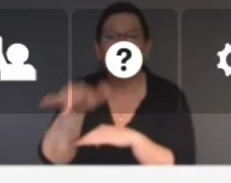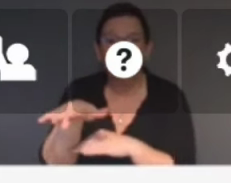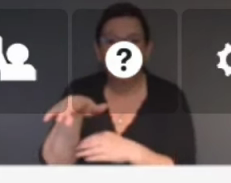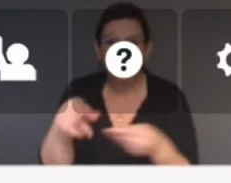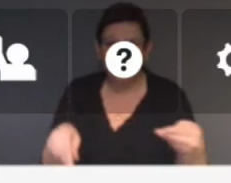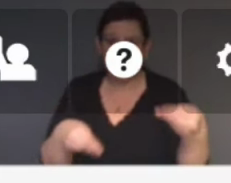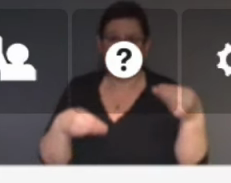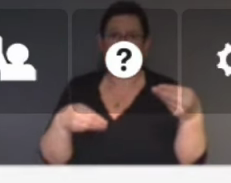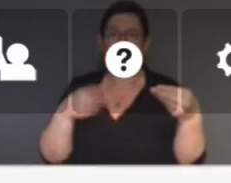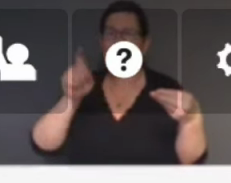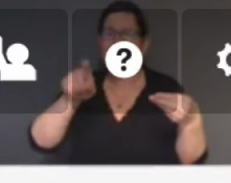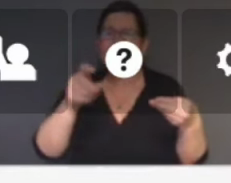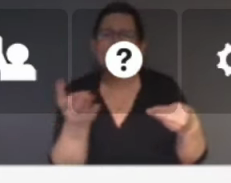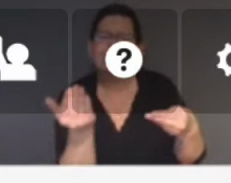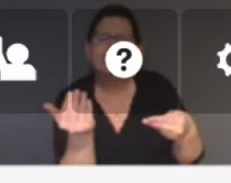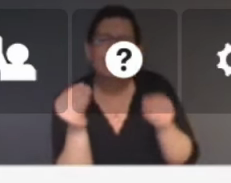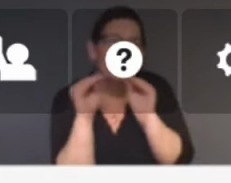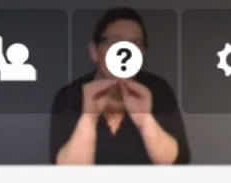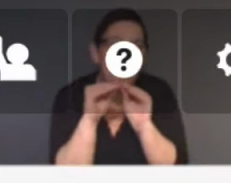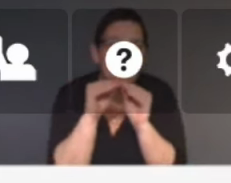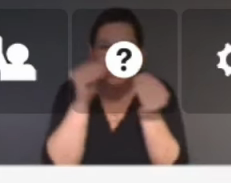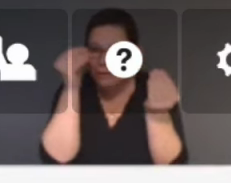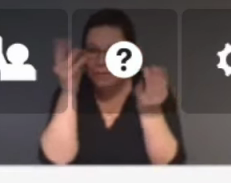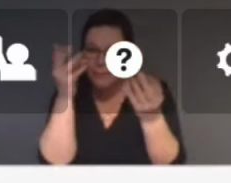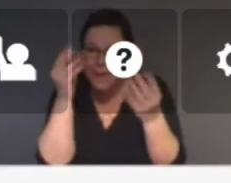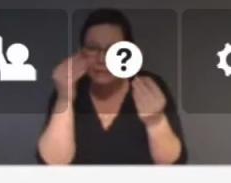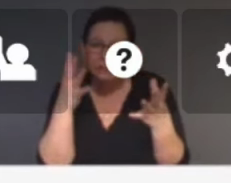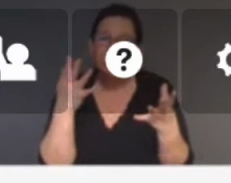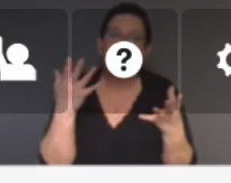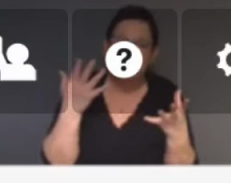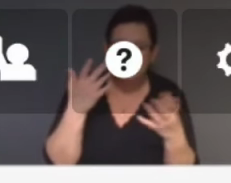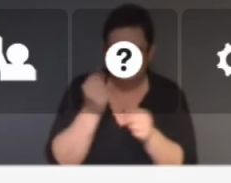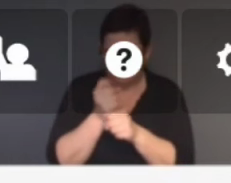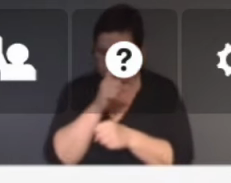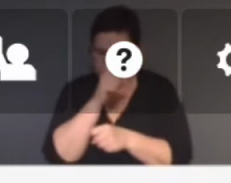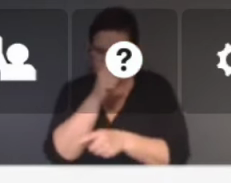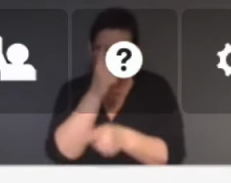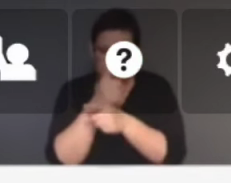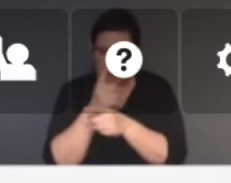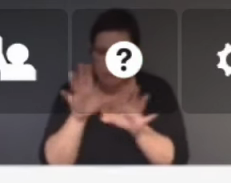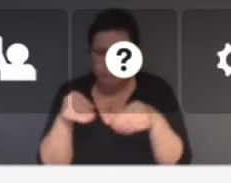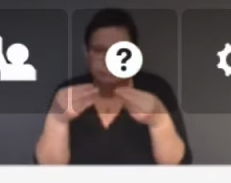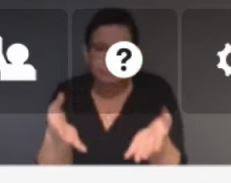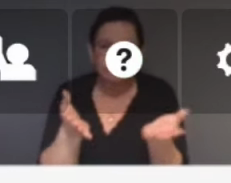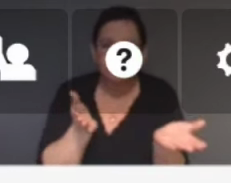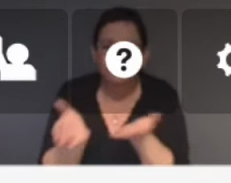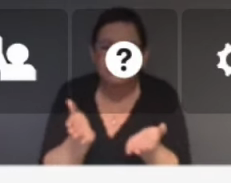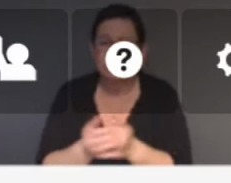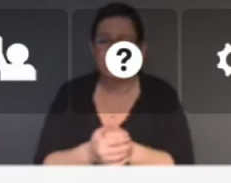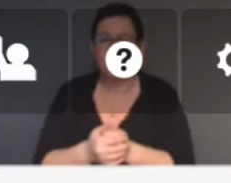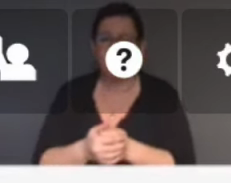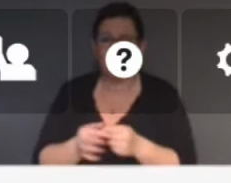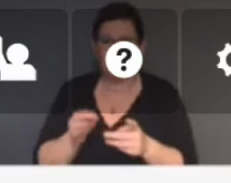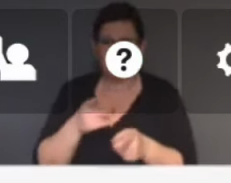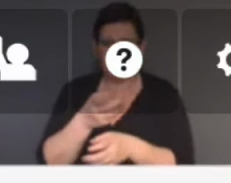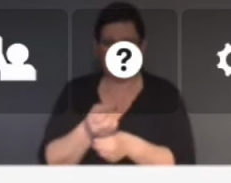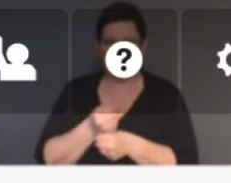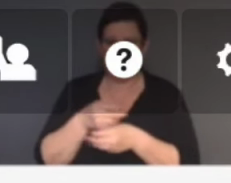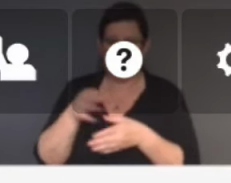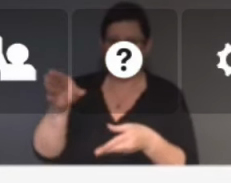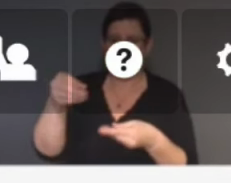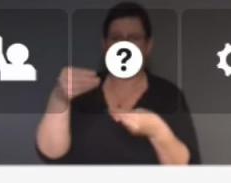If you get one of these letters, don't ignore it. You need to respond as soon as possible and send